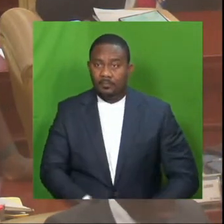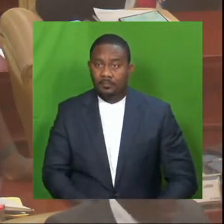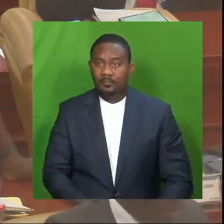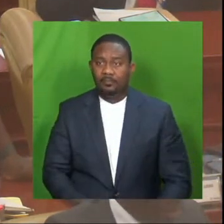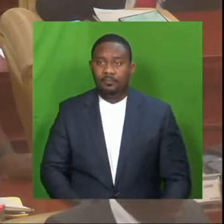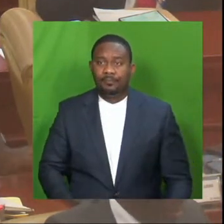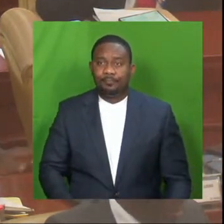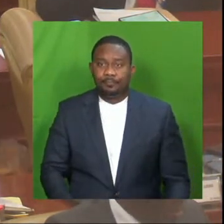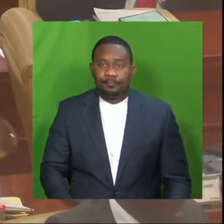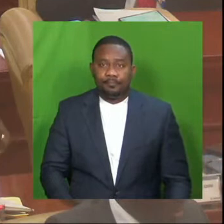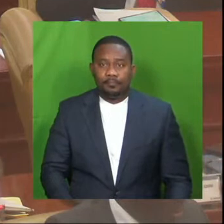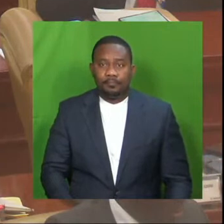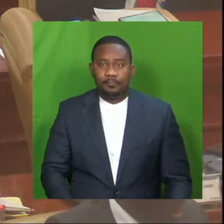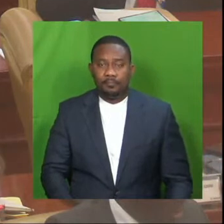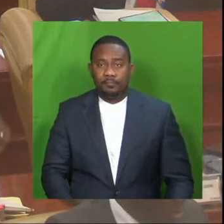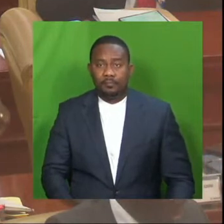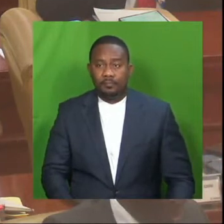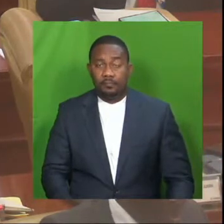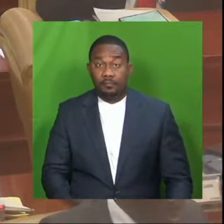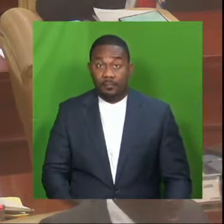prejudice. Because